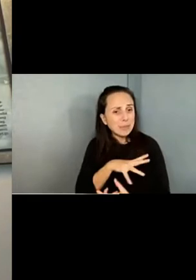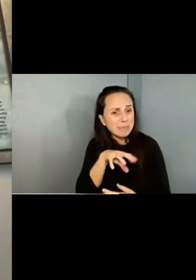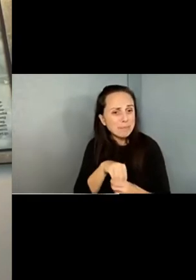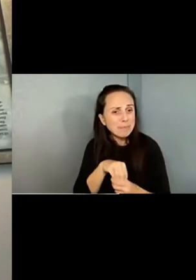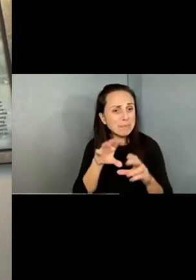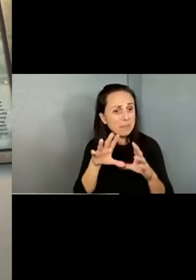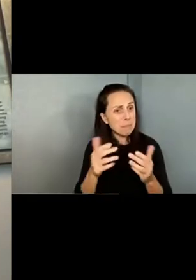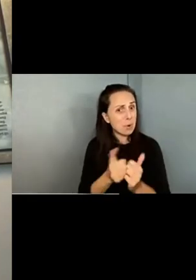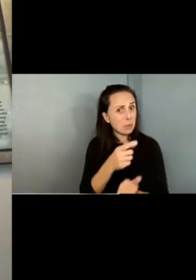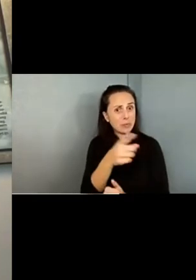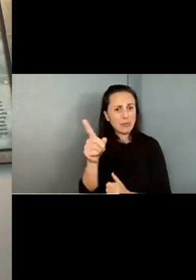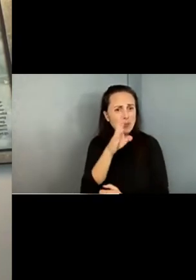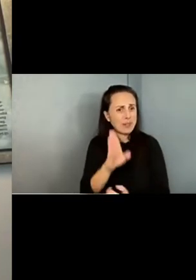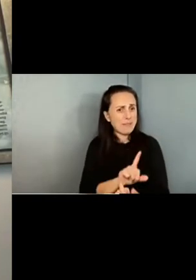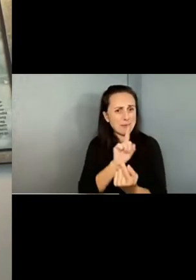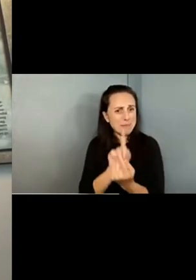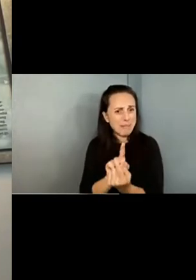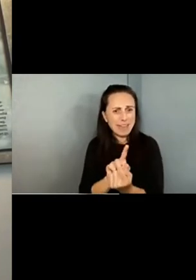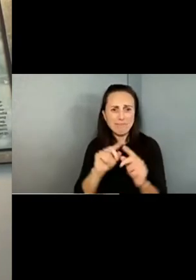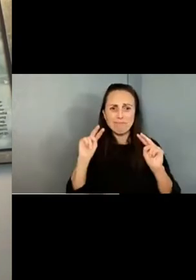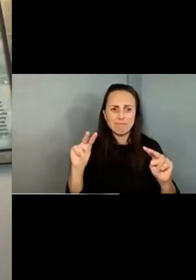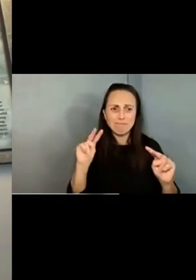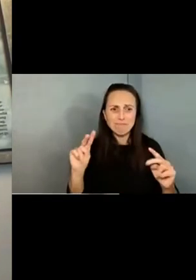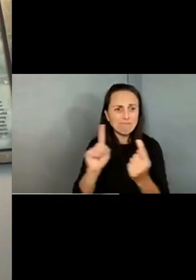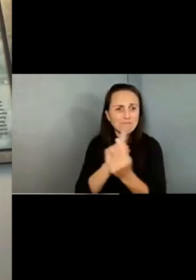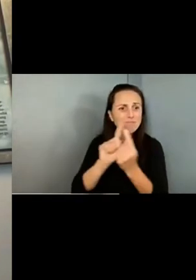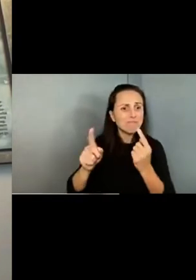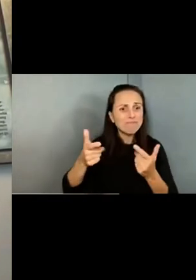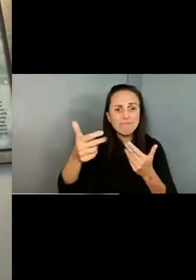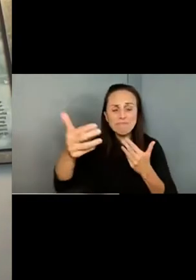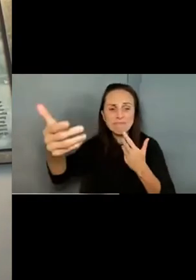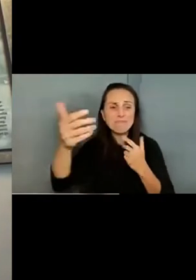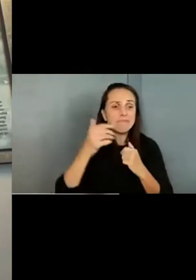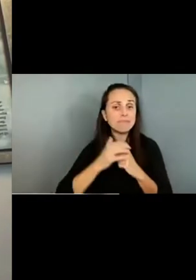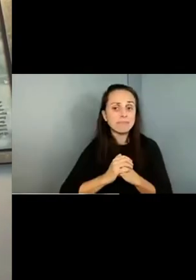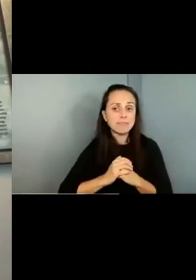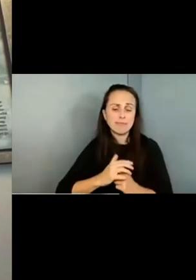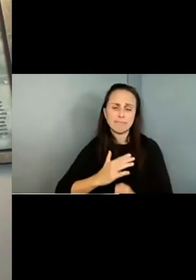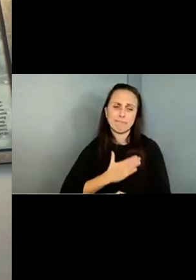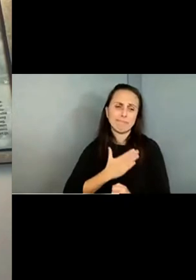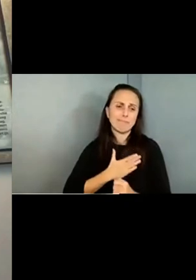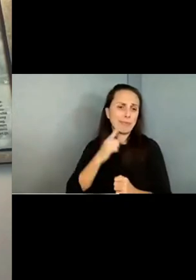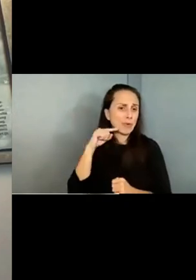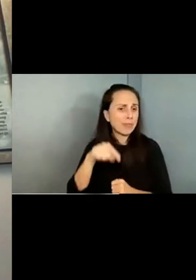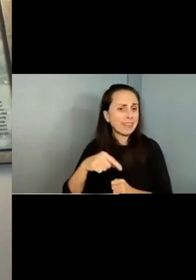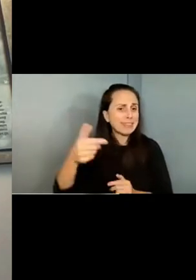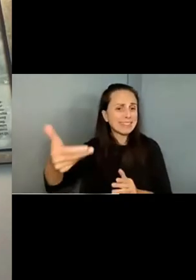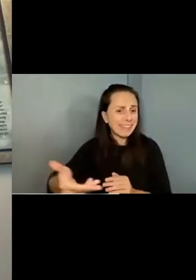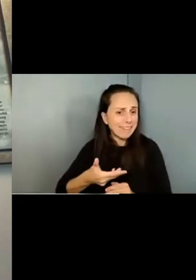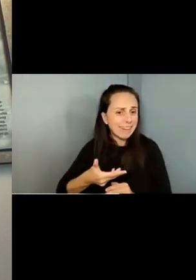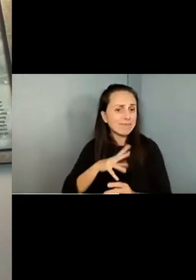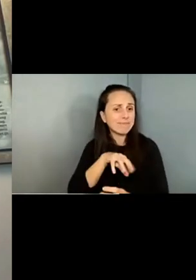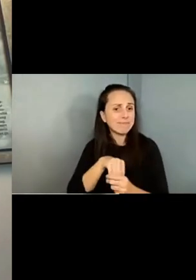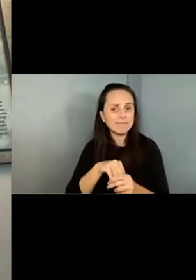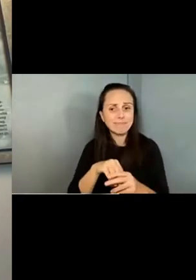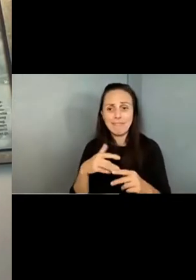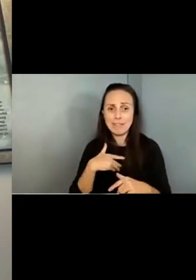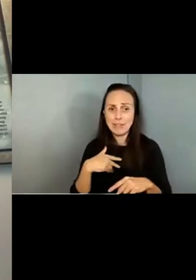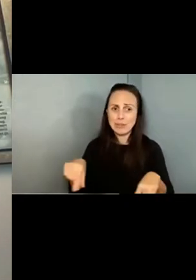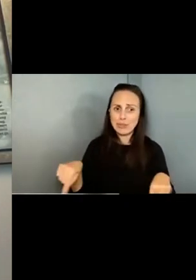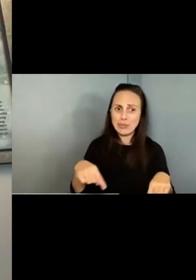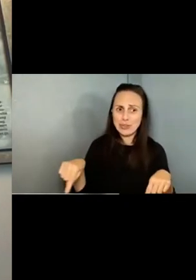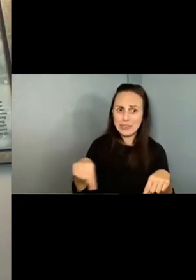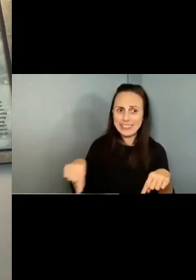whom I've never met. So I look forward to meeting you in due course. I'm so grateful for this invitation. I'm a little nervous